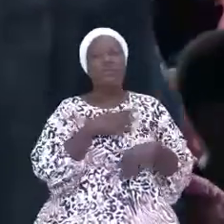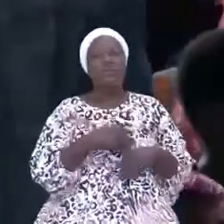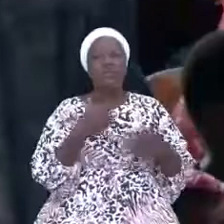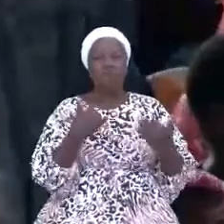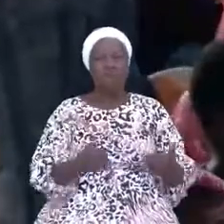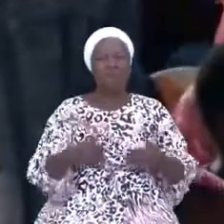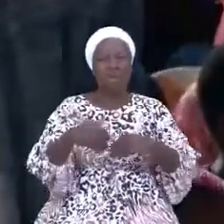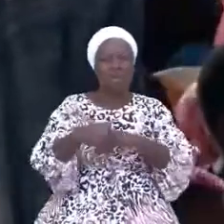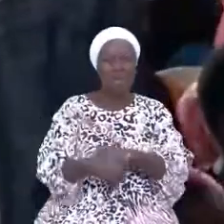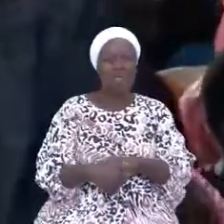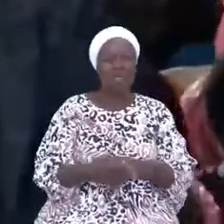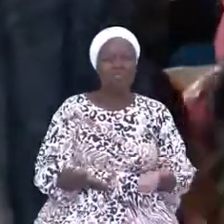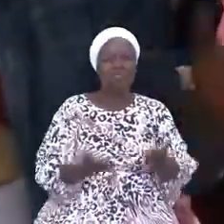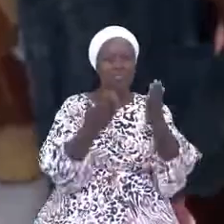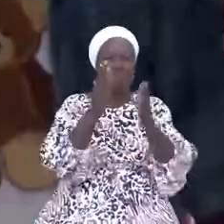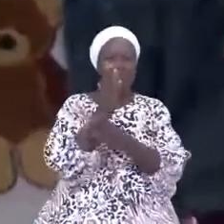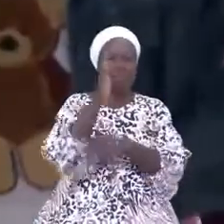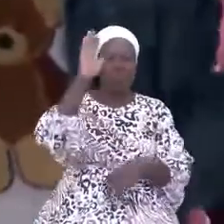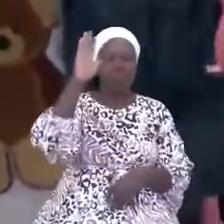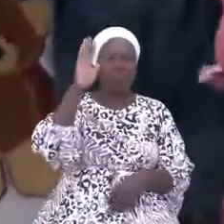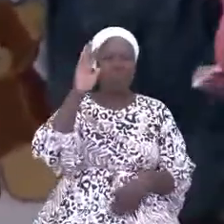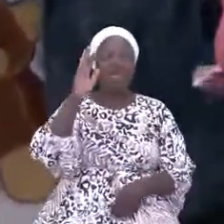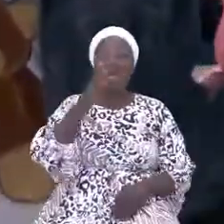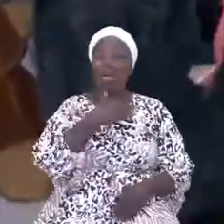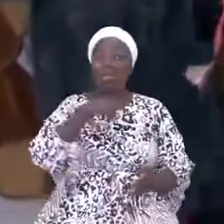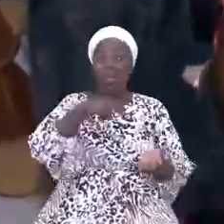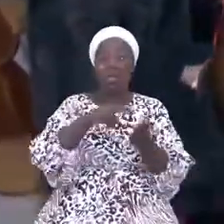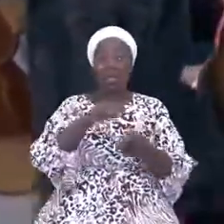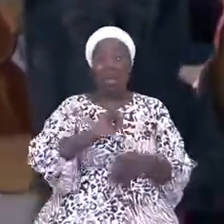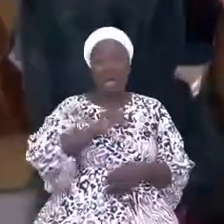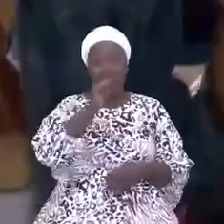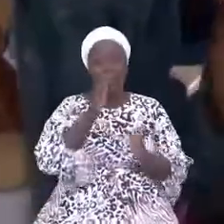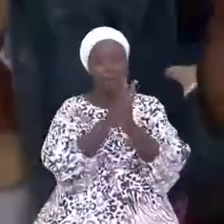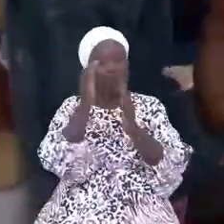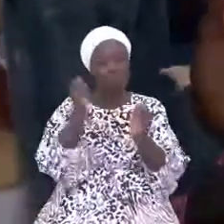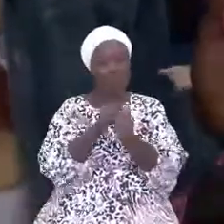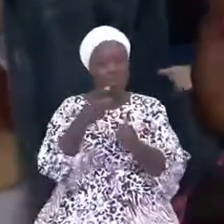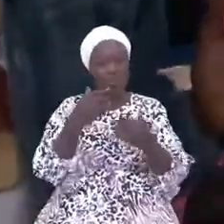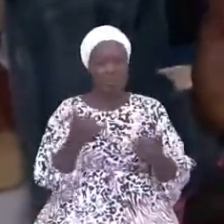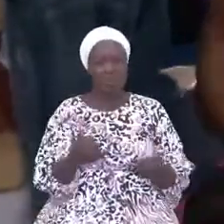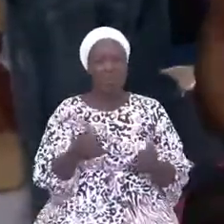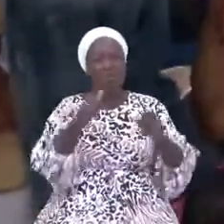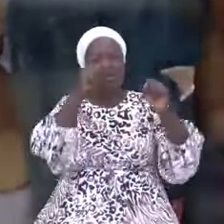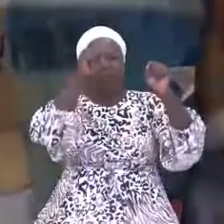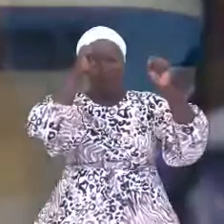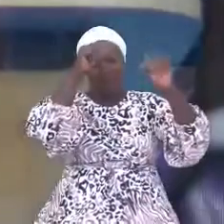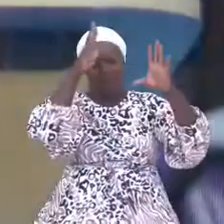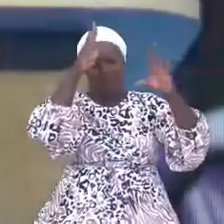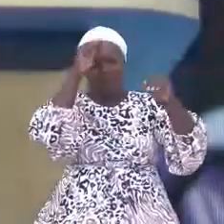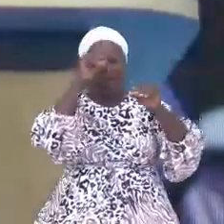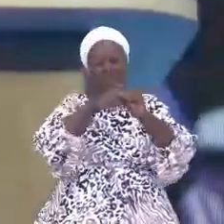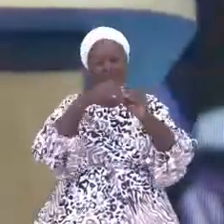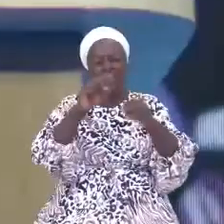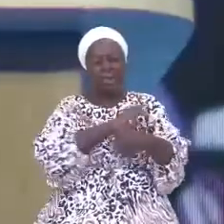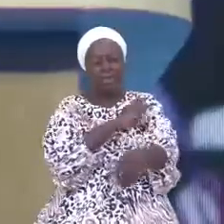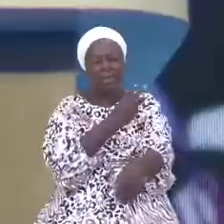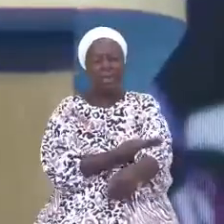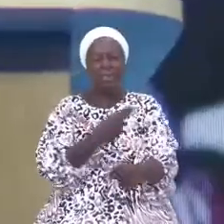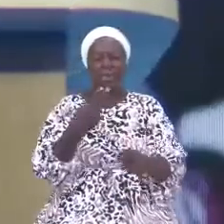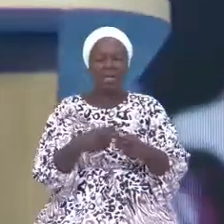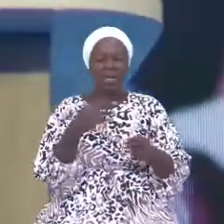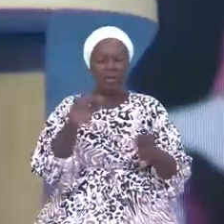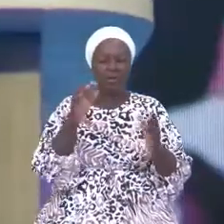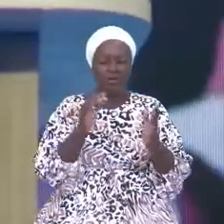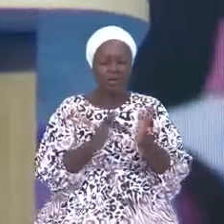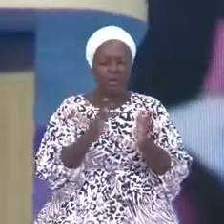tonight. Raise up that hand and stand up. I'm praying with you now. Father, in the mighty name of Jesus,